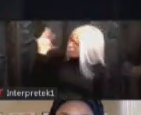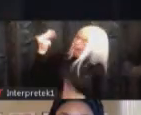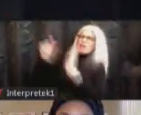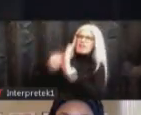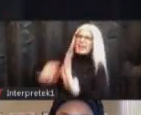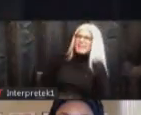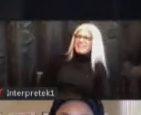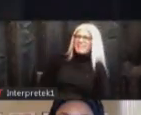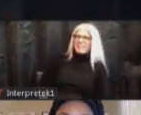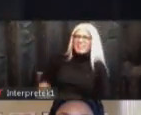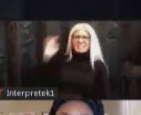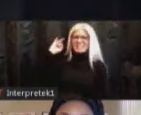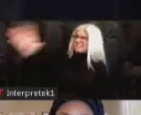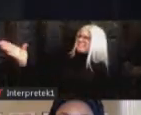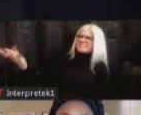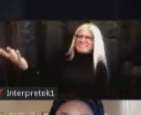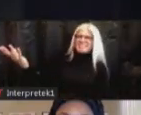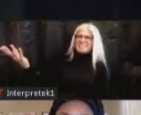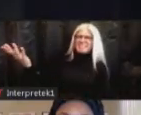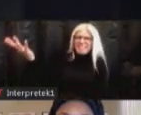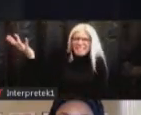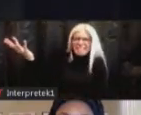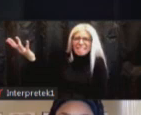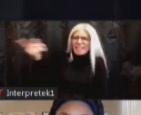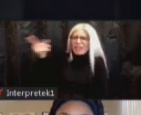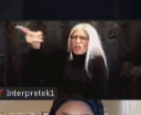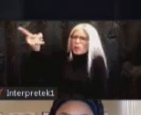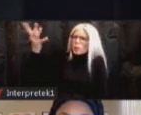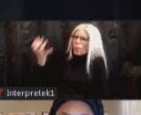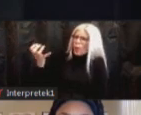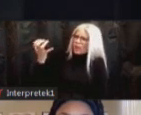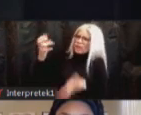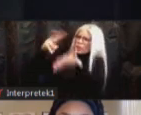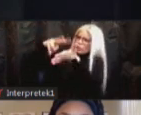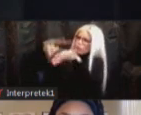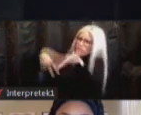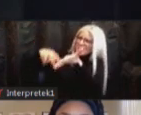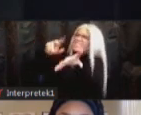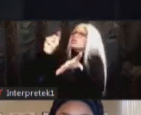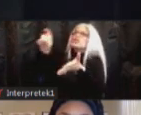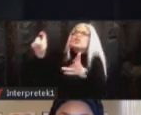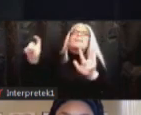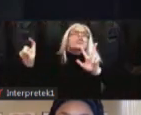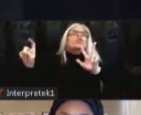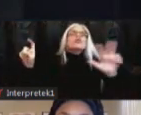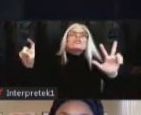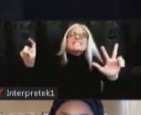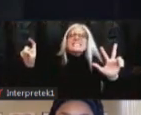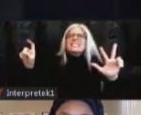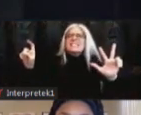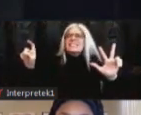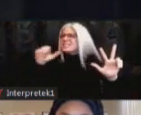if you want to use the number 3, let's say reading at age 3. And of course, they're not in the classroom yet, but there